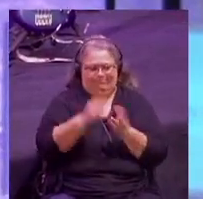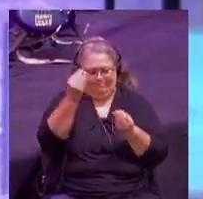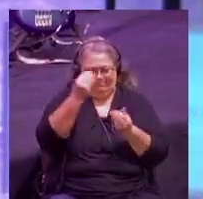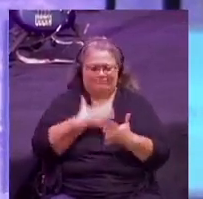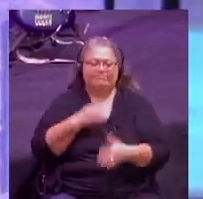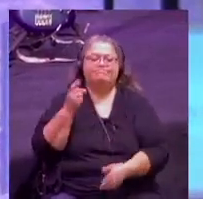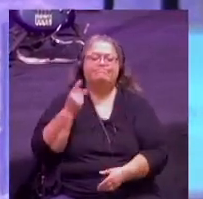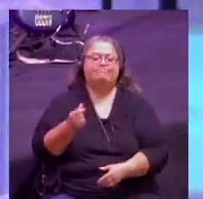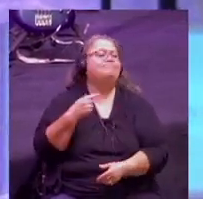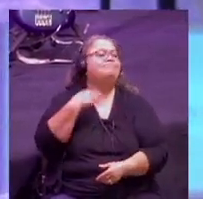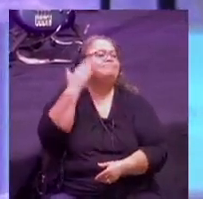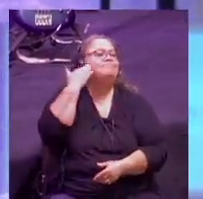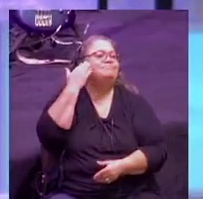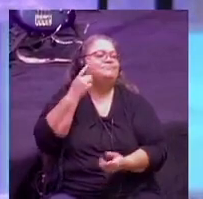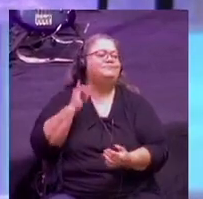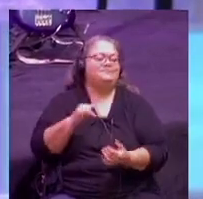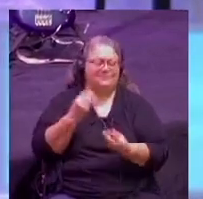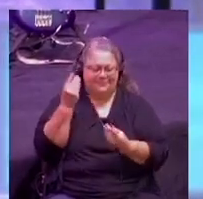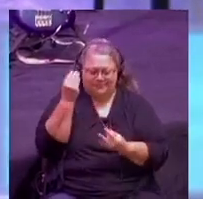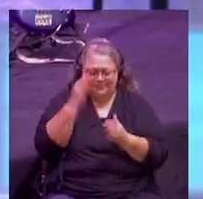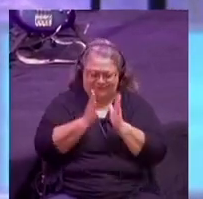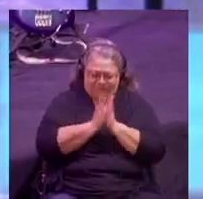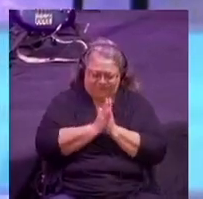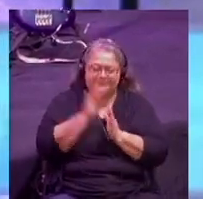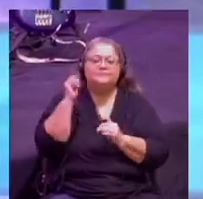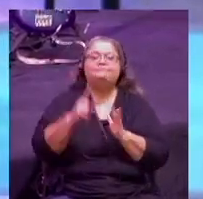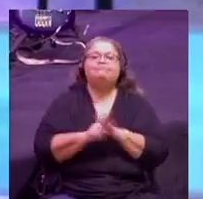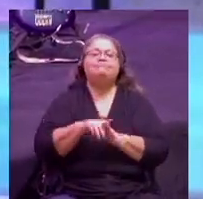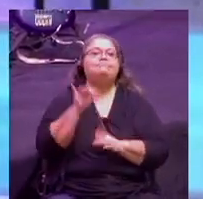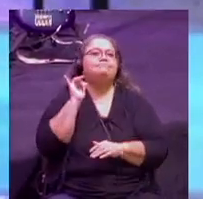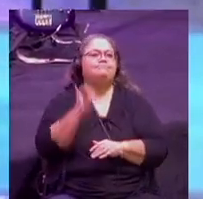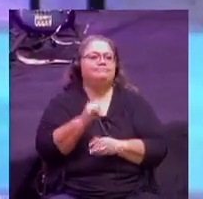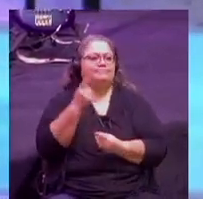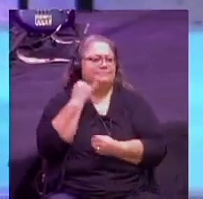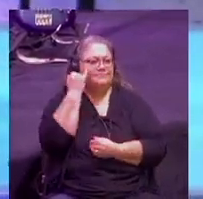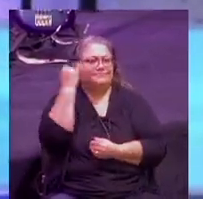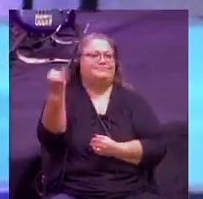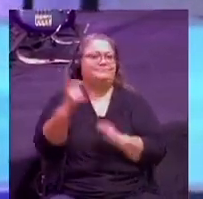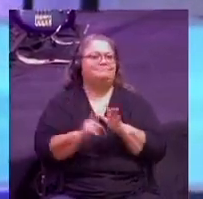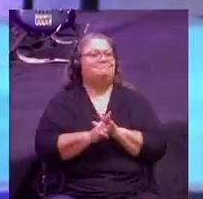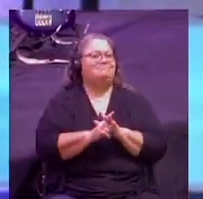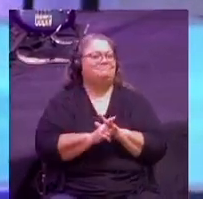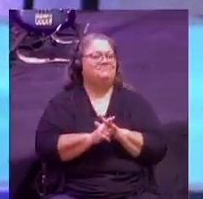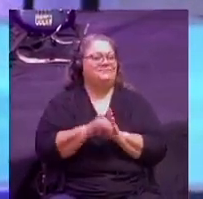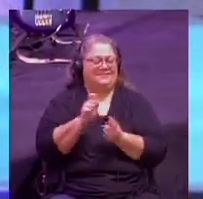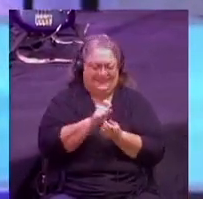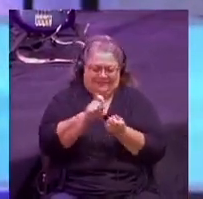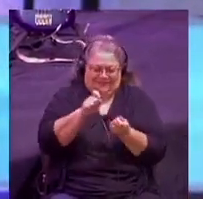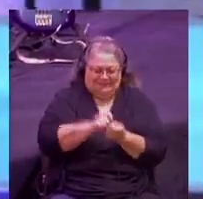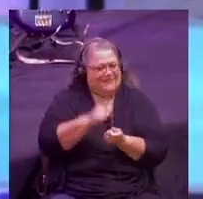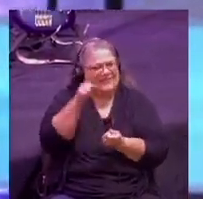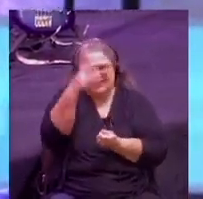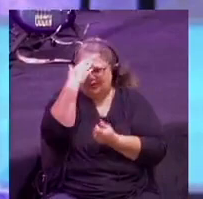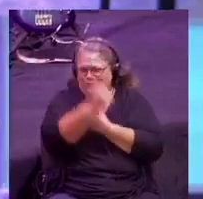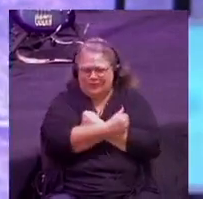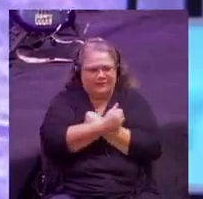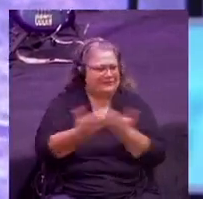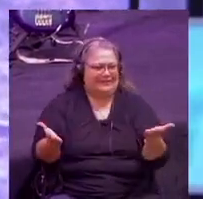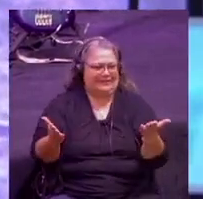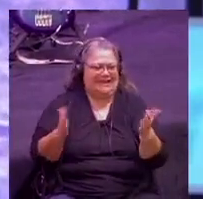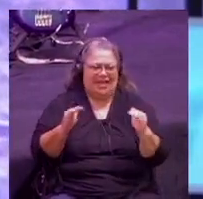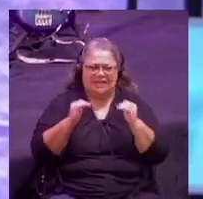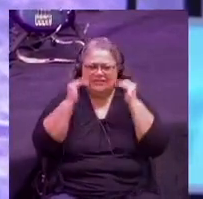reveals things to you that are specific to your situation. He knows everything. He's omniscient.